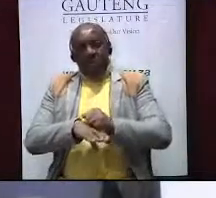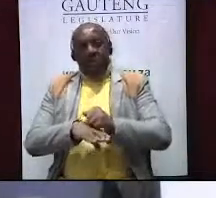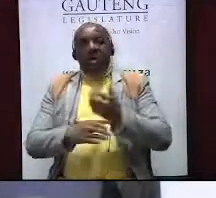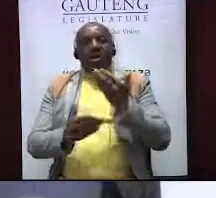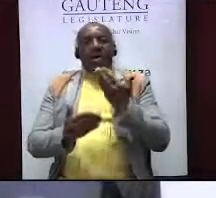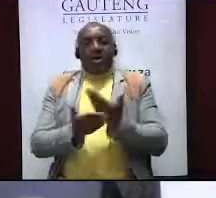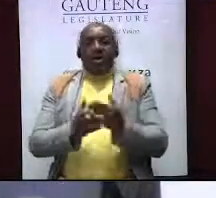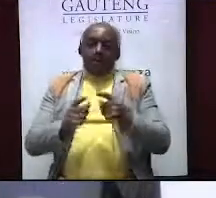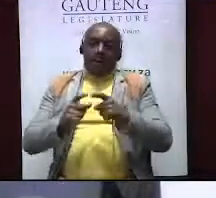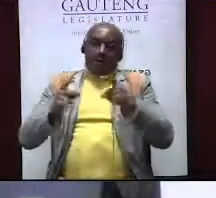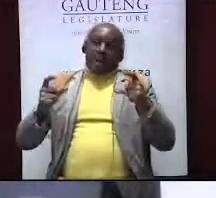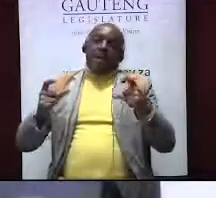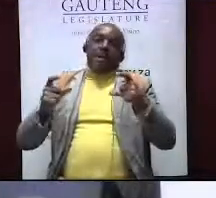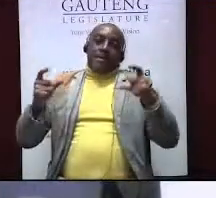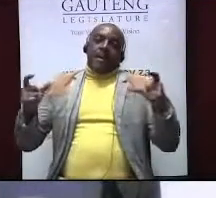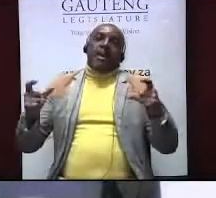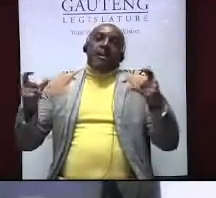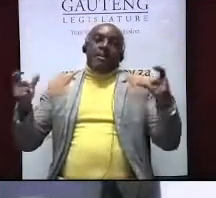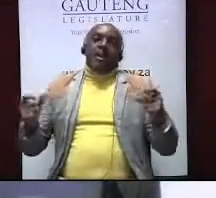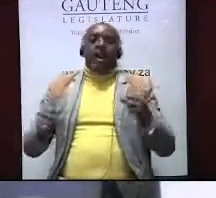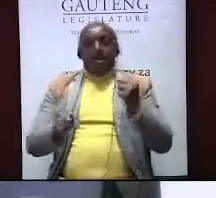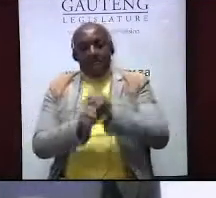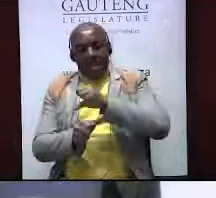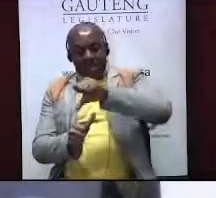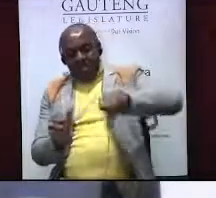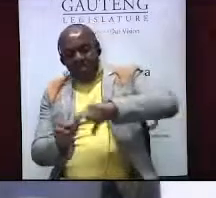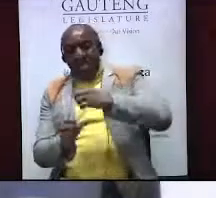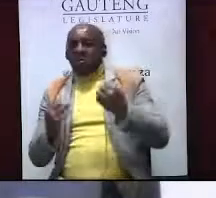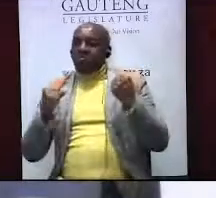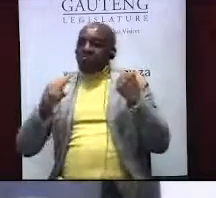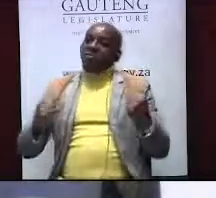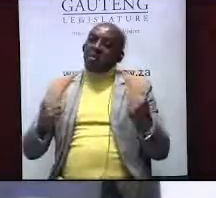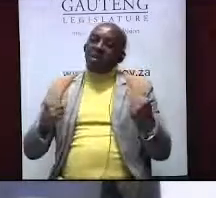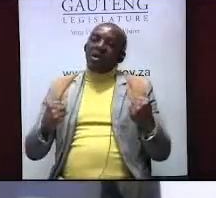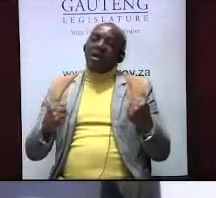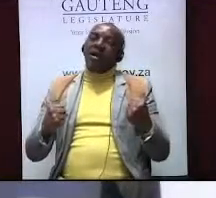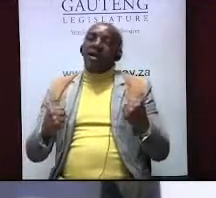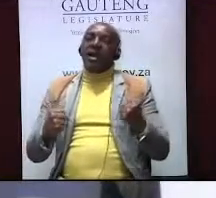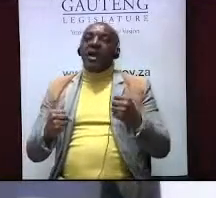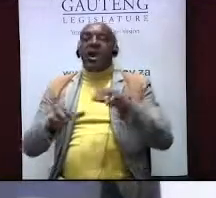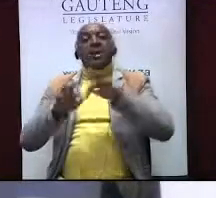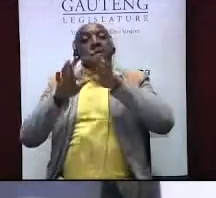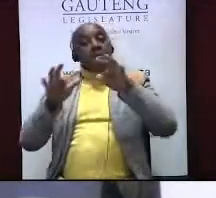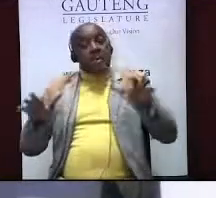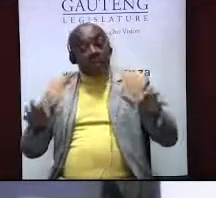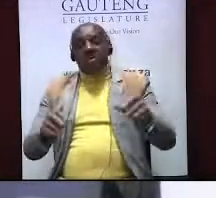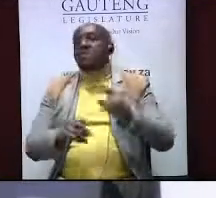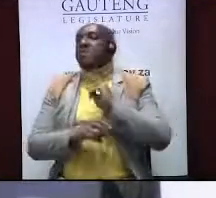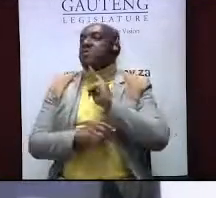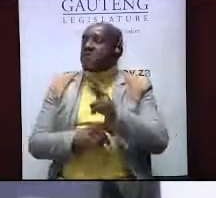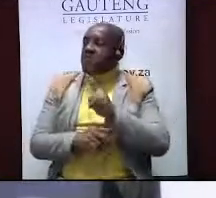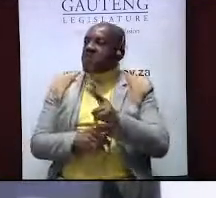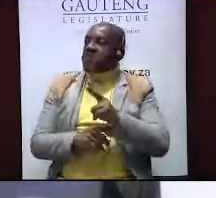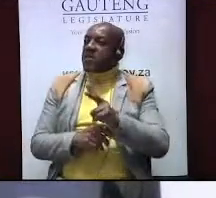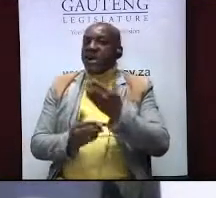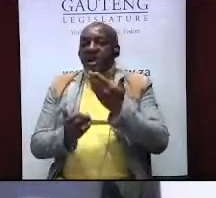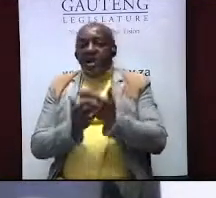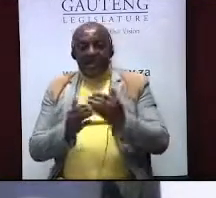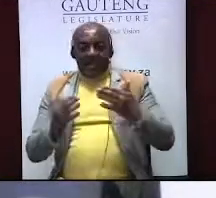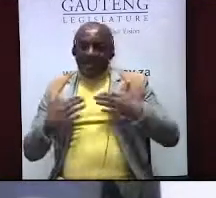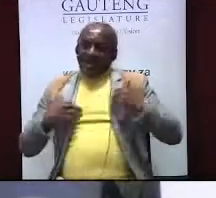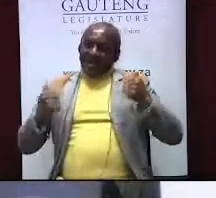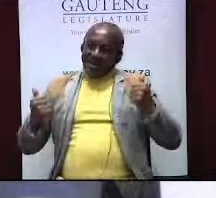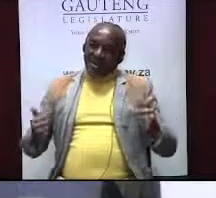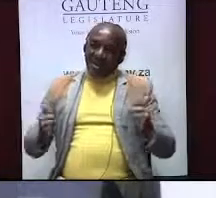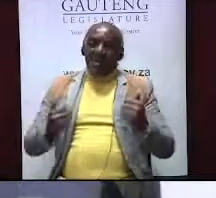be stronger, and make the circle stronger and go out there and be the people, be the voice, and be the healing part of our